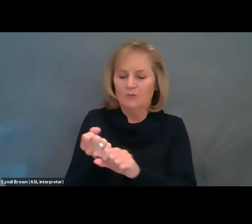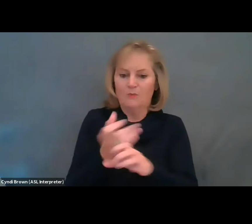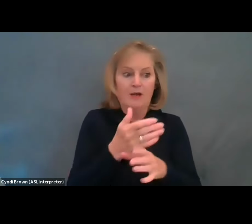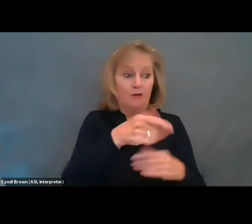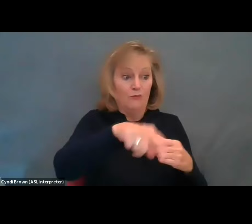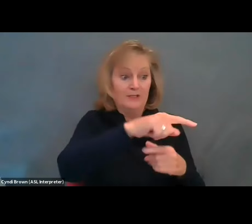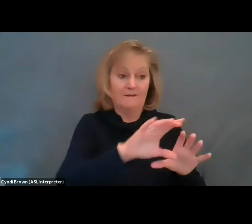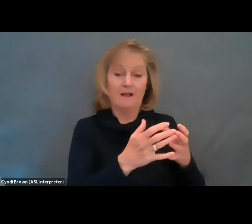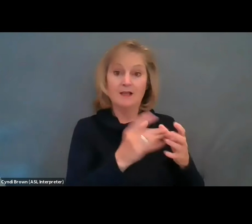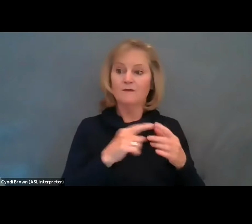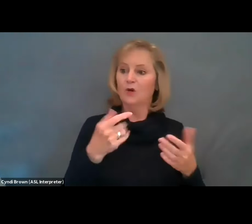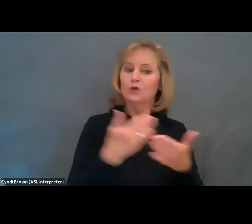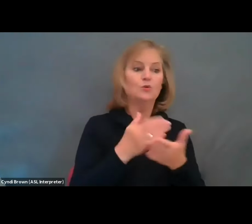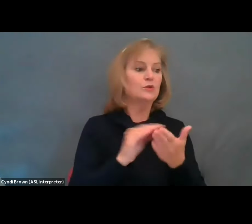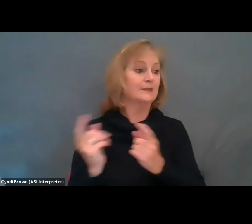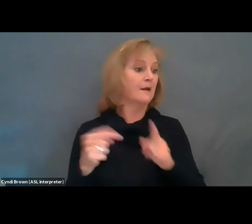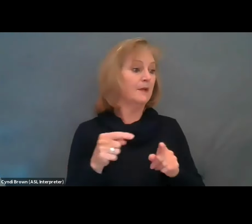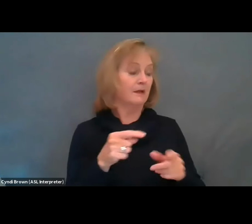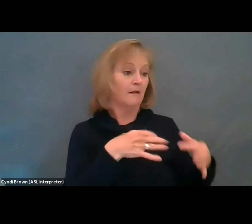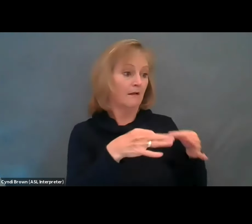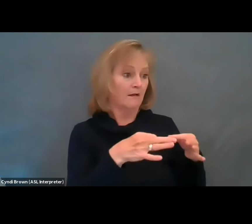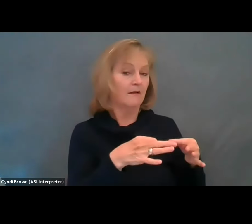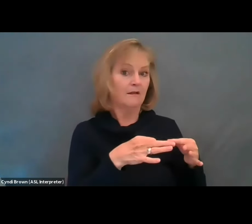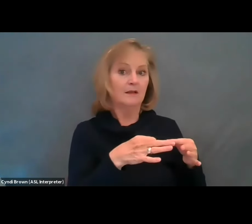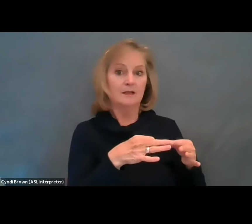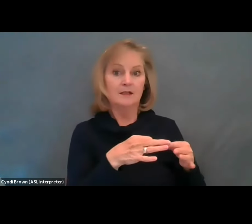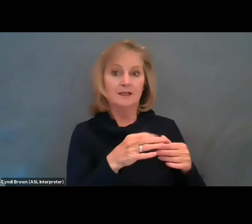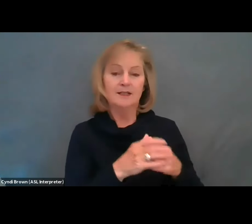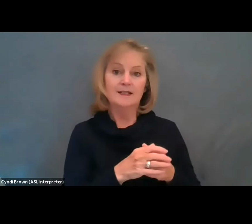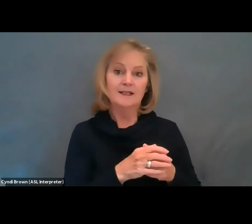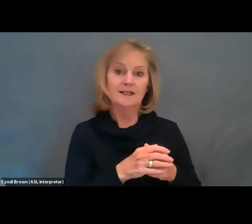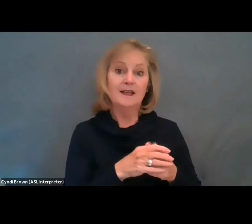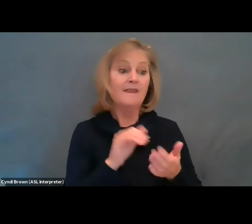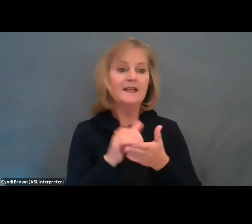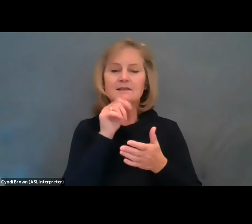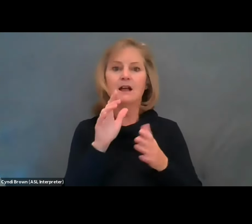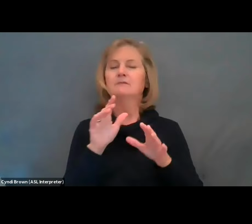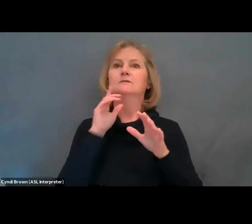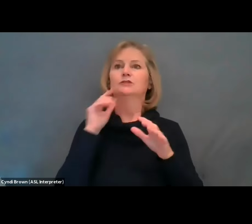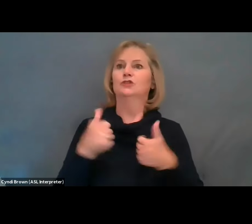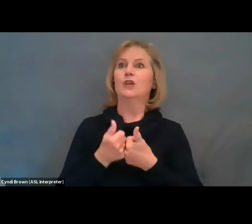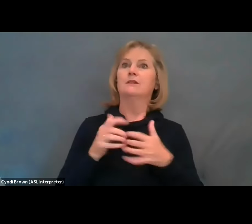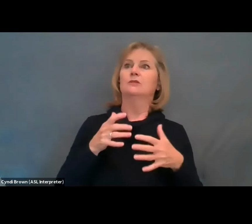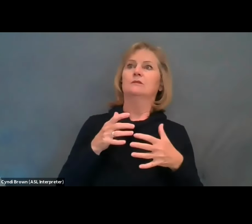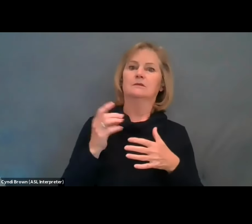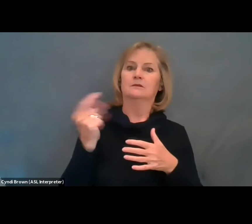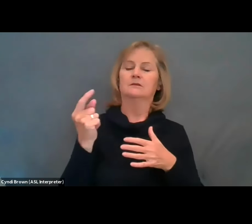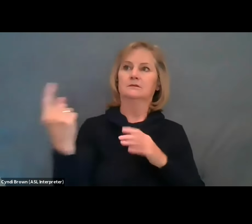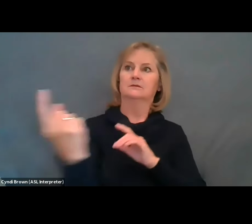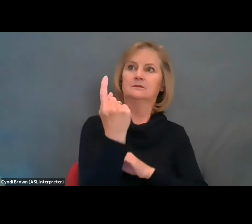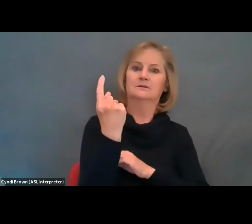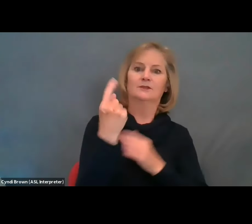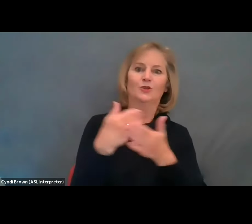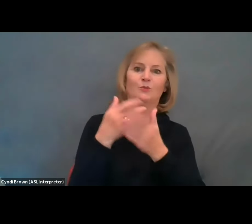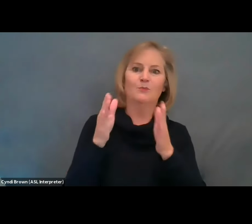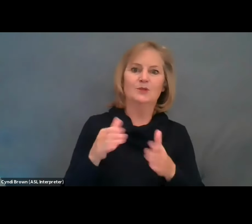of the class for the new student that might be arriving, to sort of so that it's not so challenging, that sudden transition